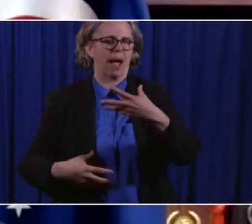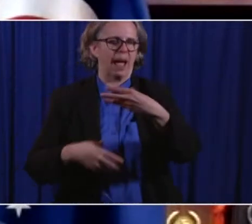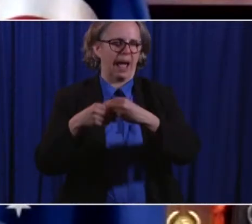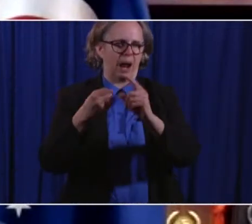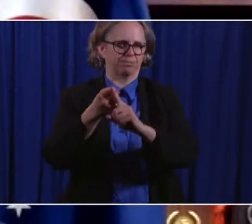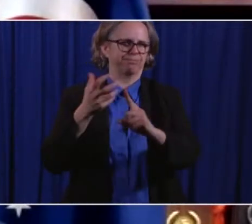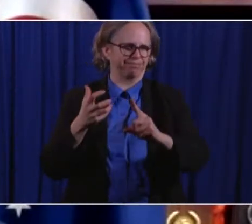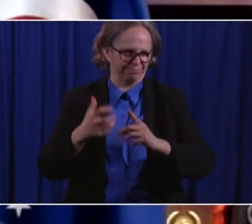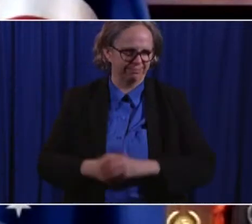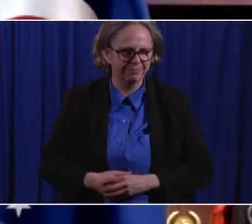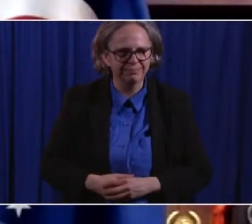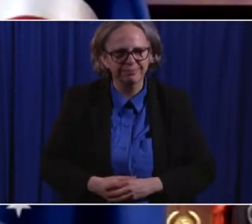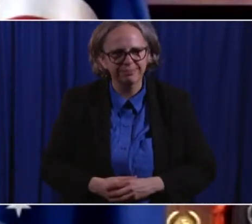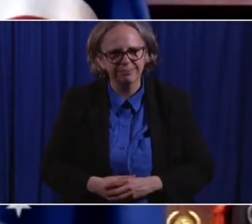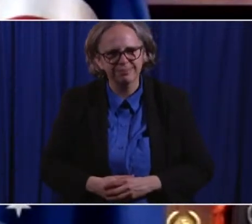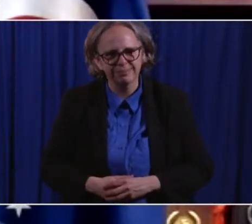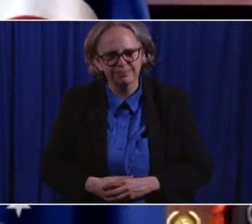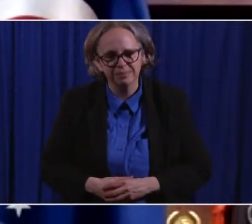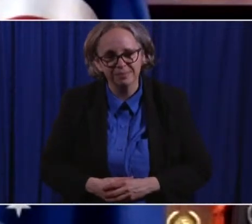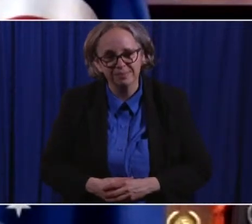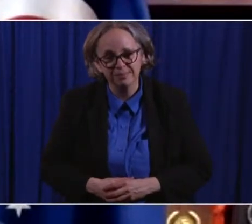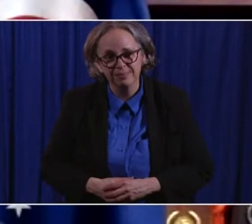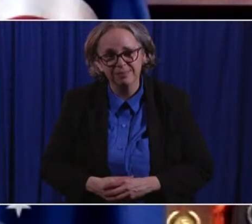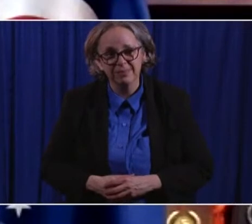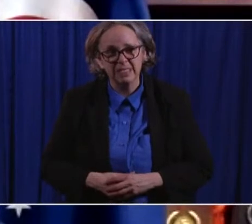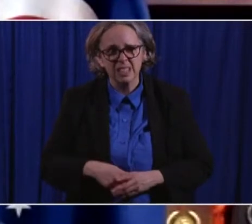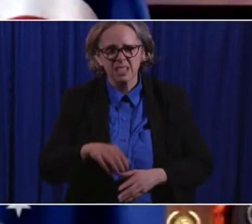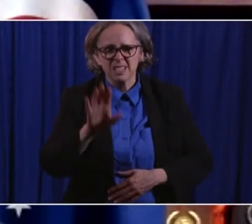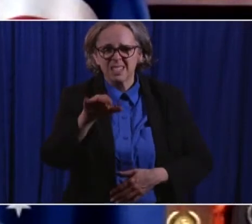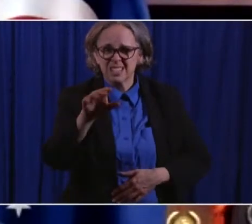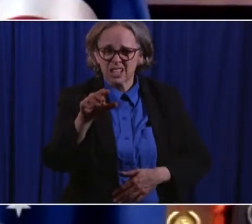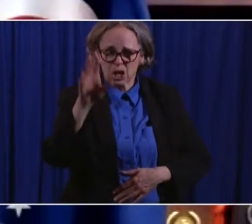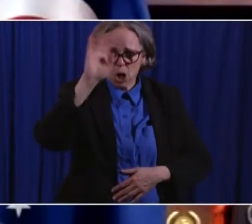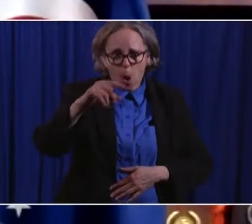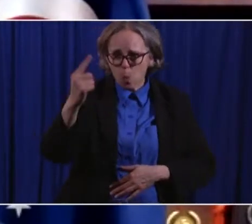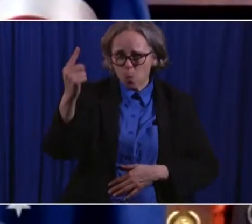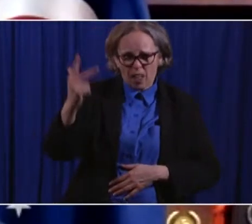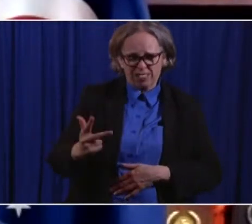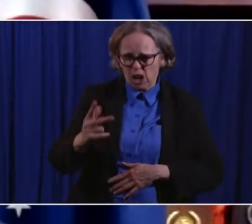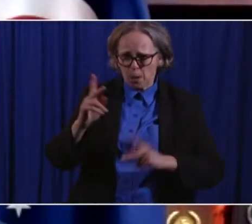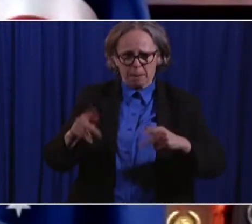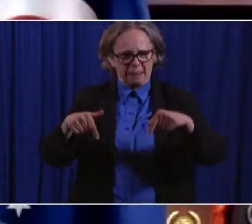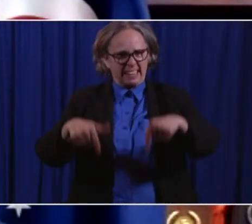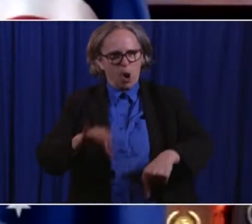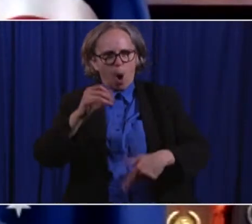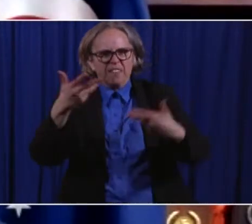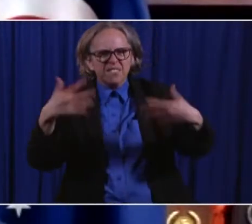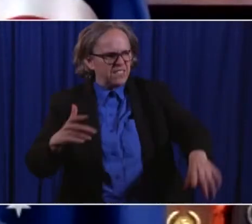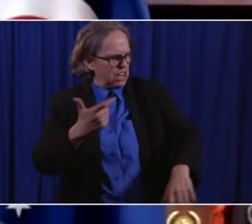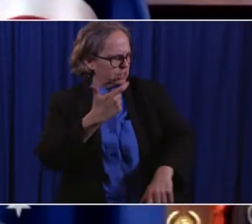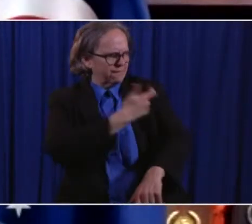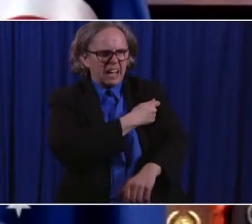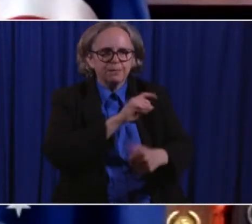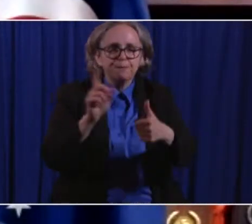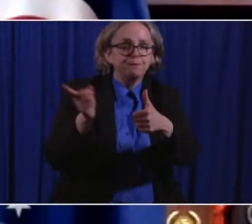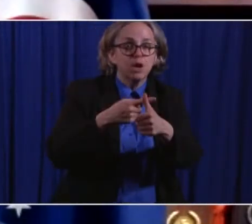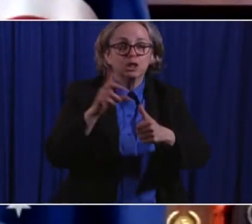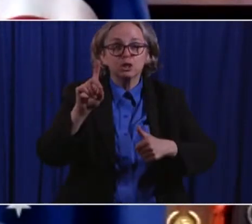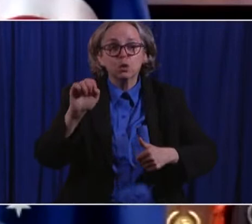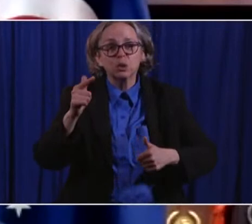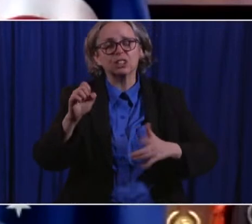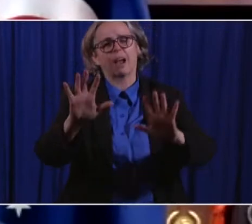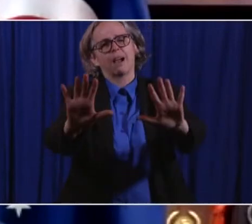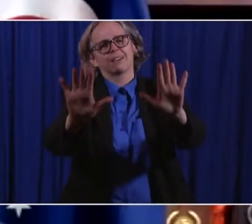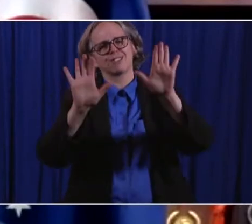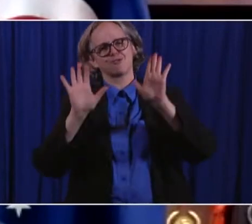about getting to the 1/3 number of vaccinations across the state. I visited in Ashland County yesterday,